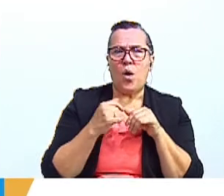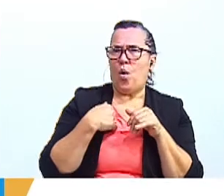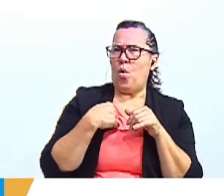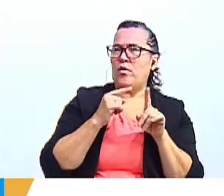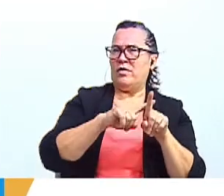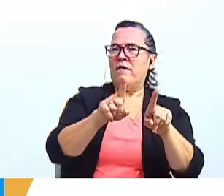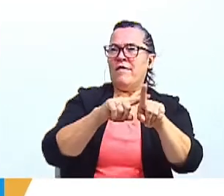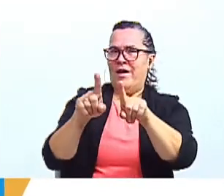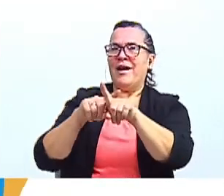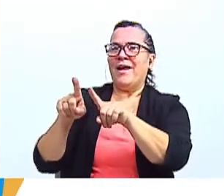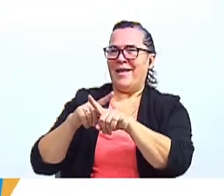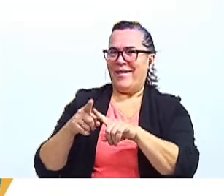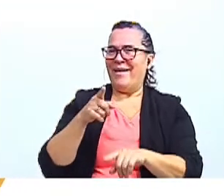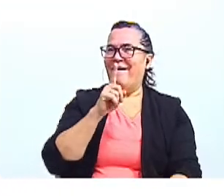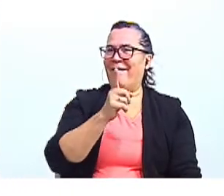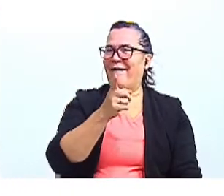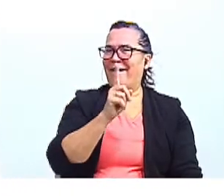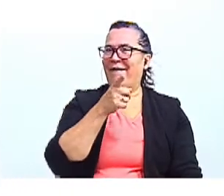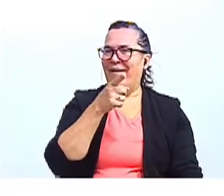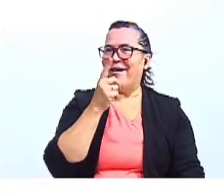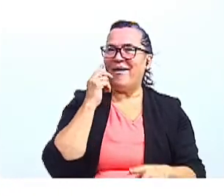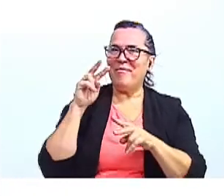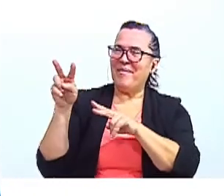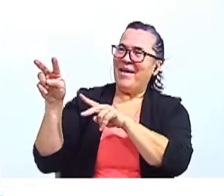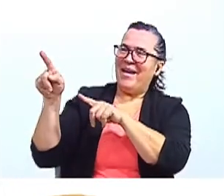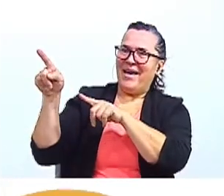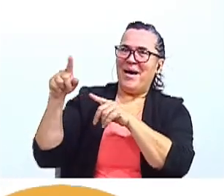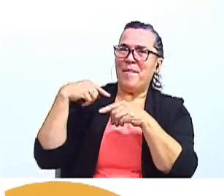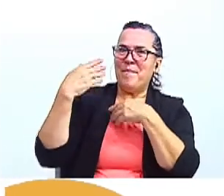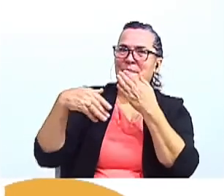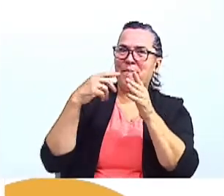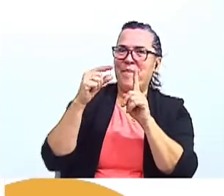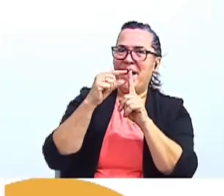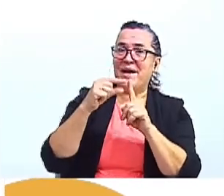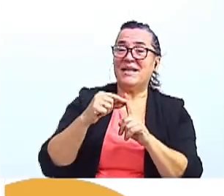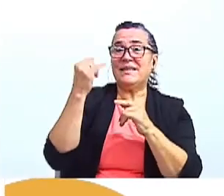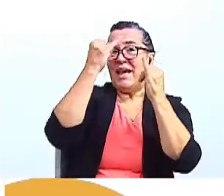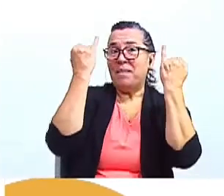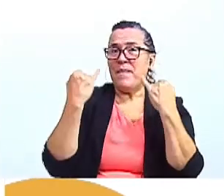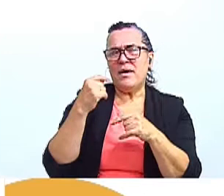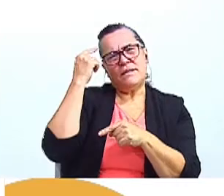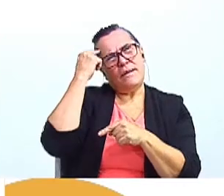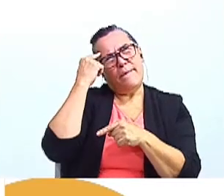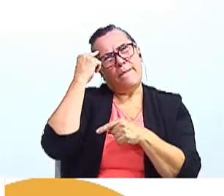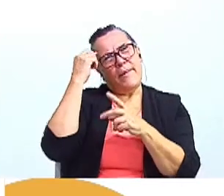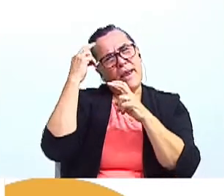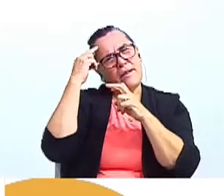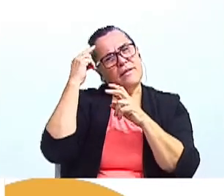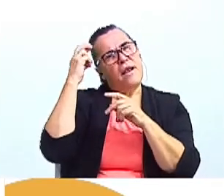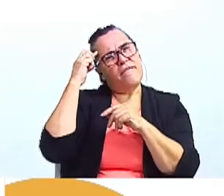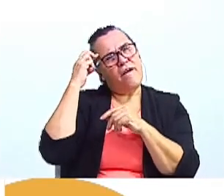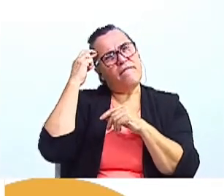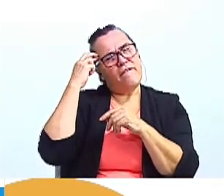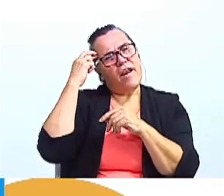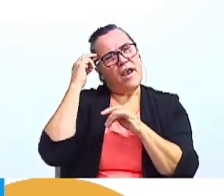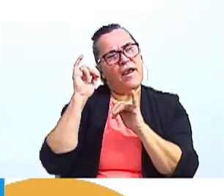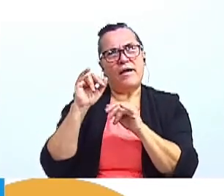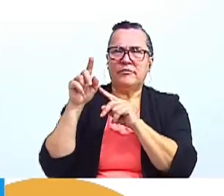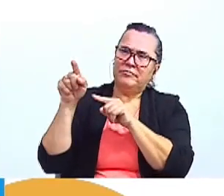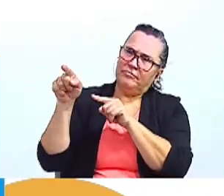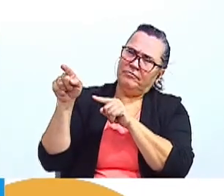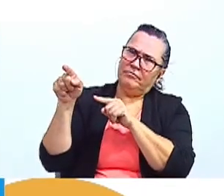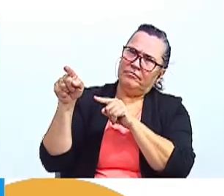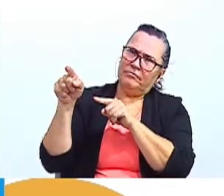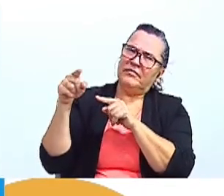different? Look at the following words and images and think about these questions. Let's think